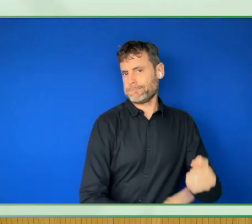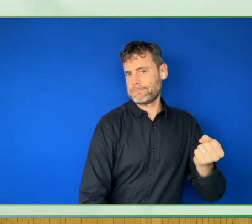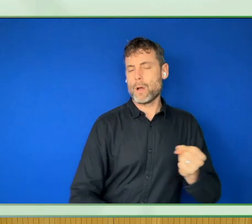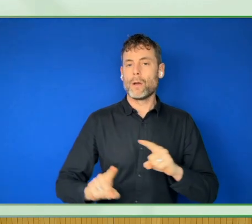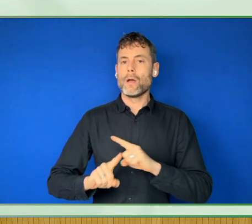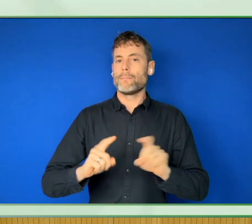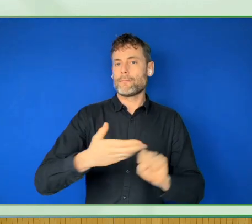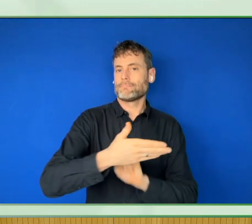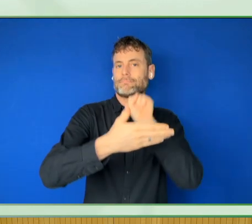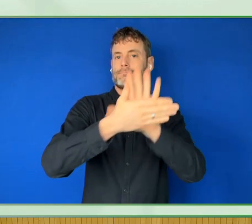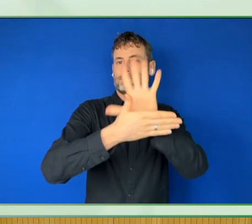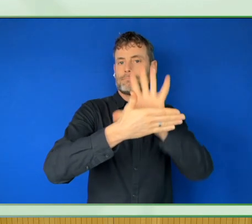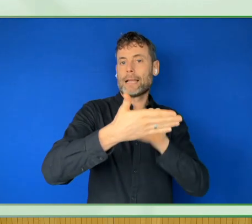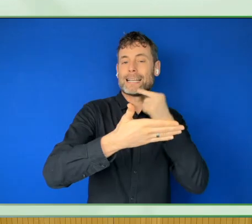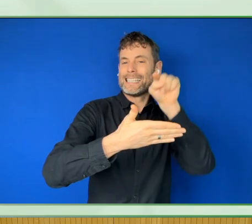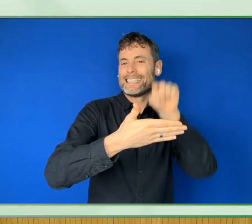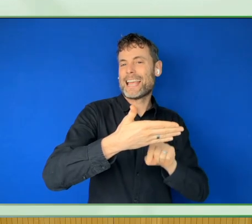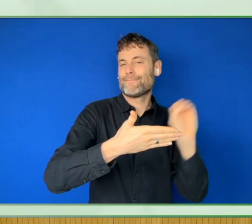hitting all of those objectives?